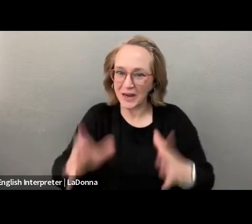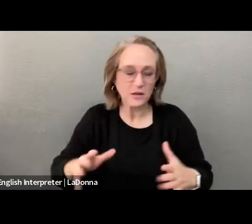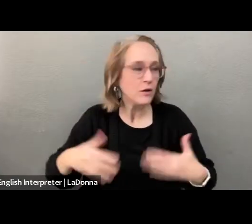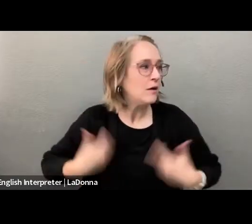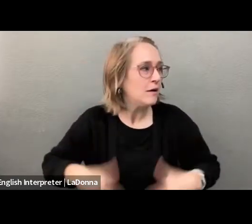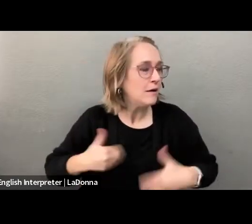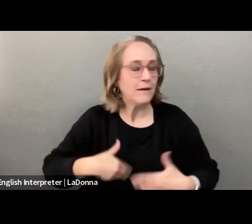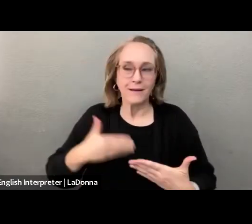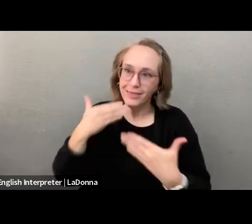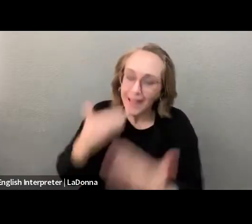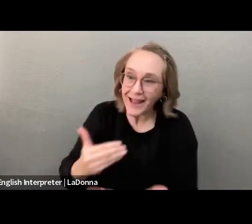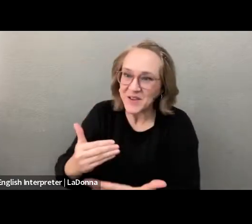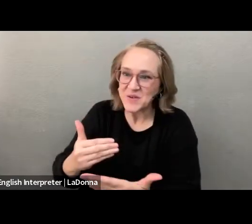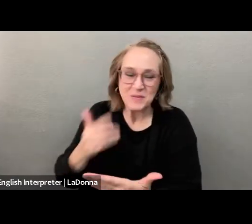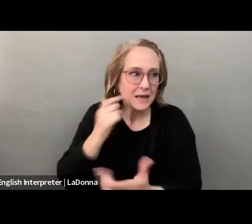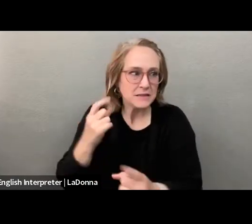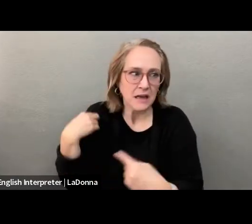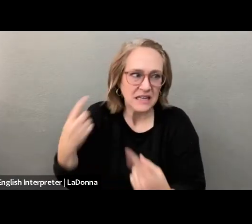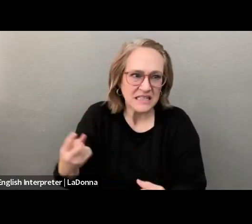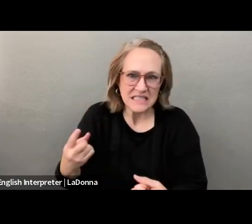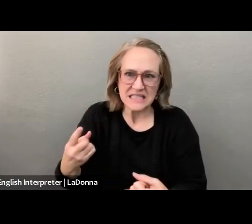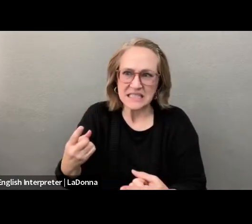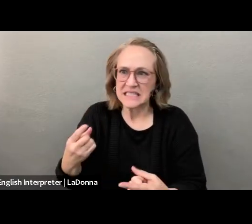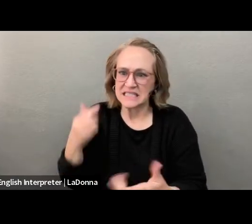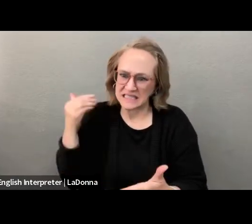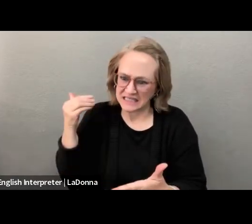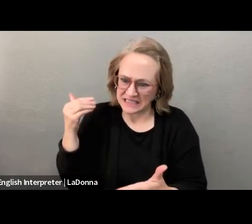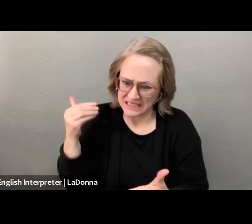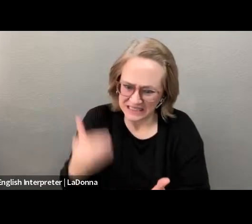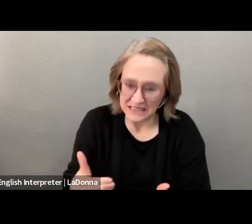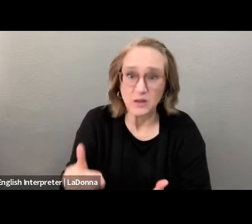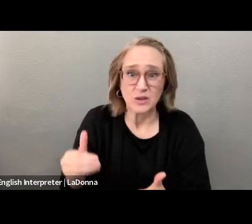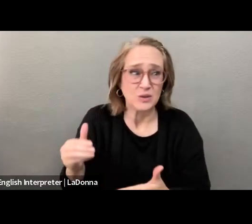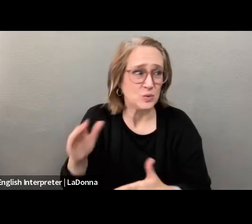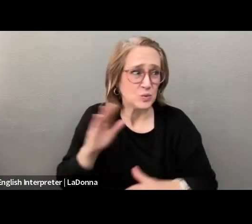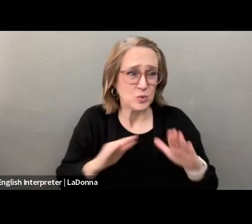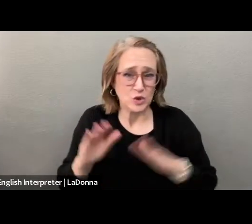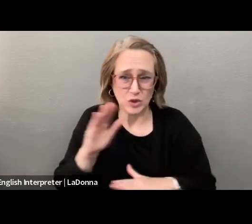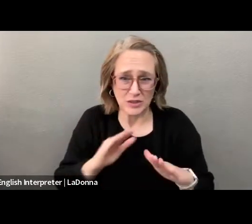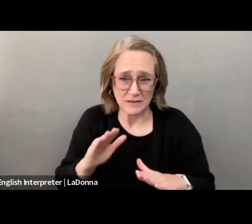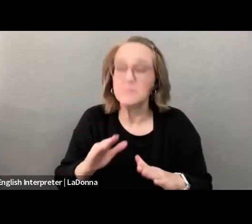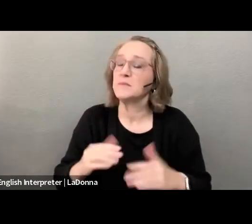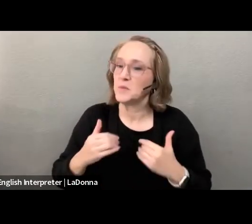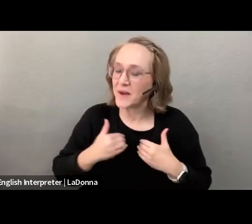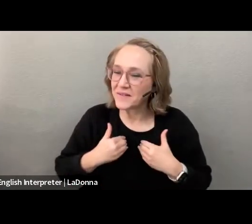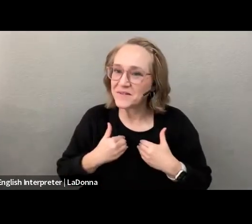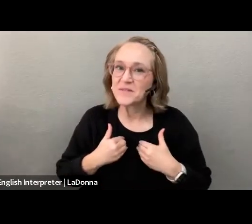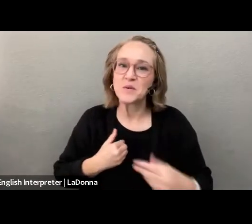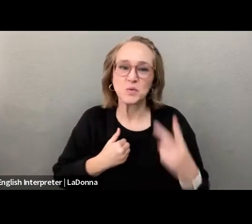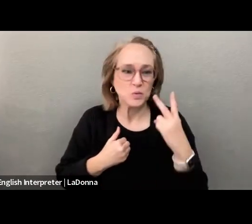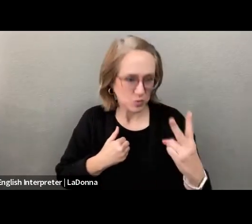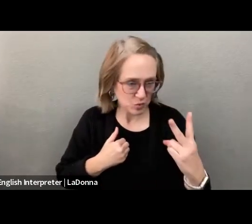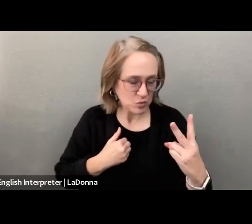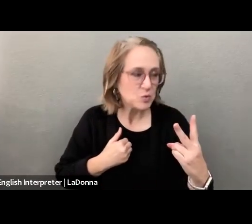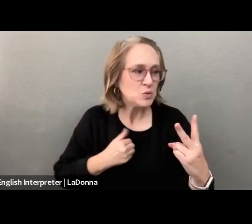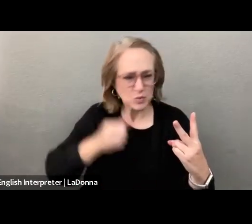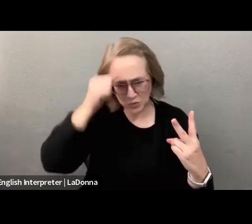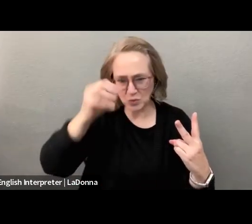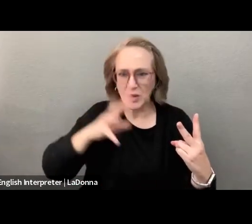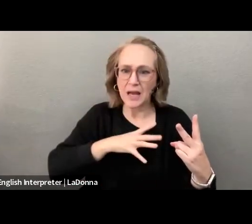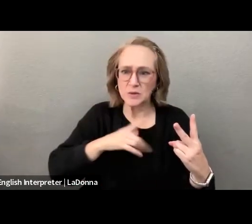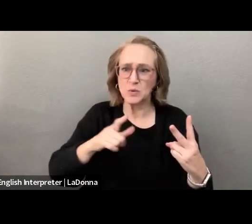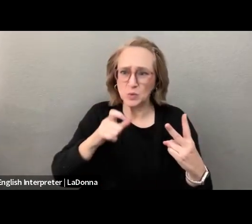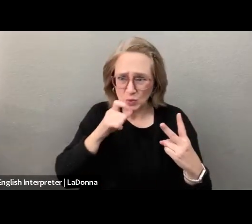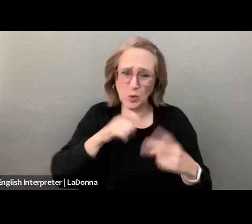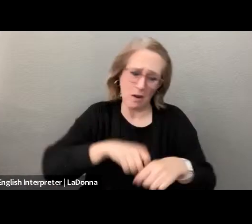was happening. And I was very worried about this. And we have 2 guys in the organization who do a whole lot of